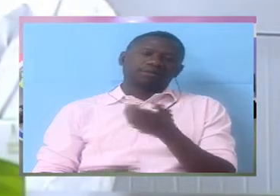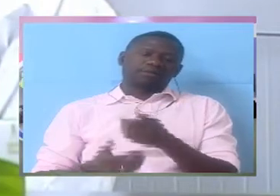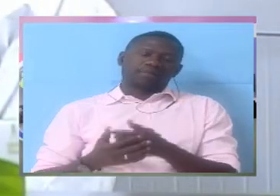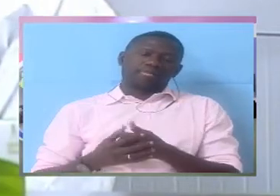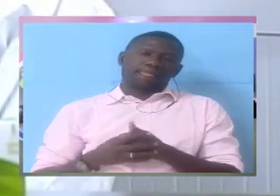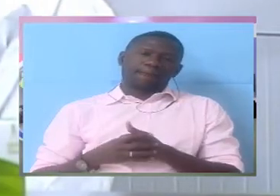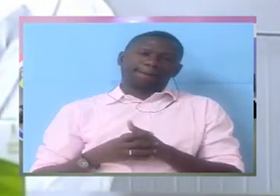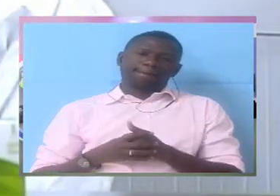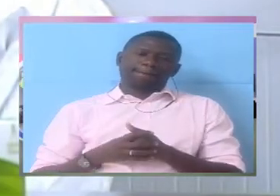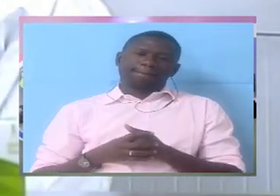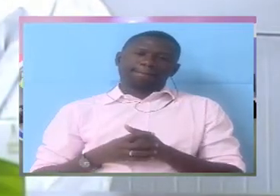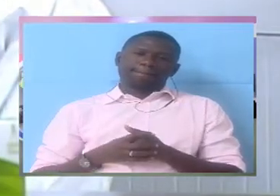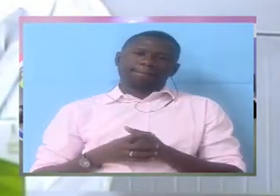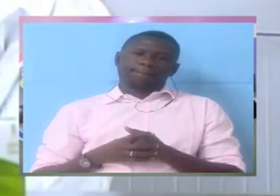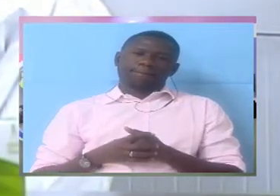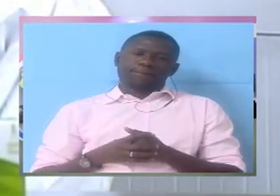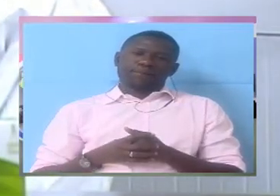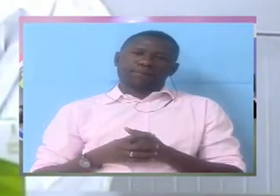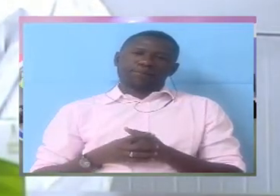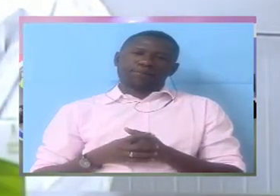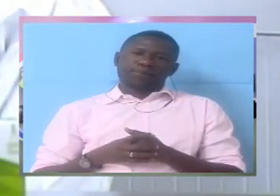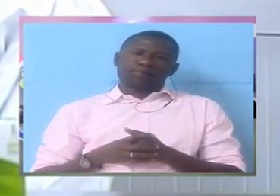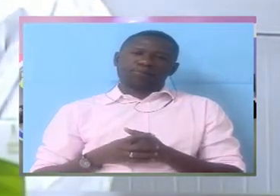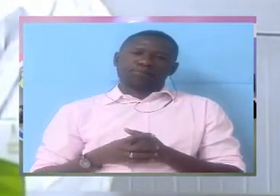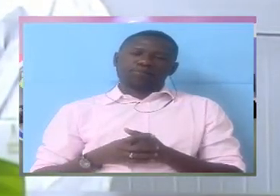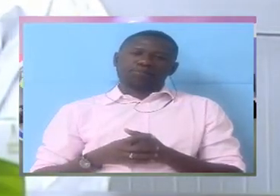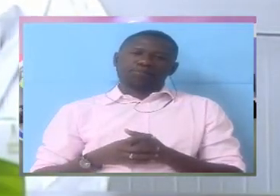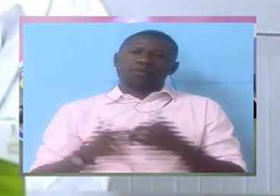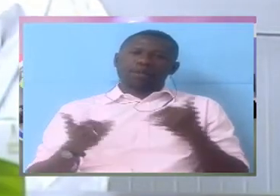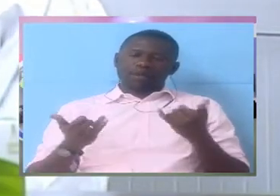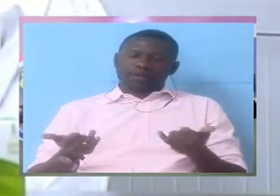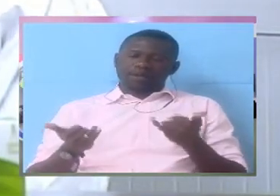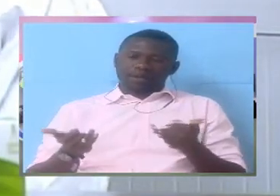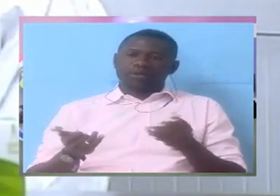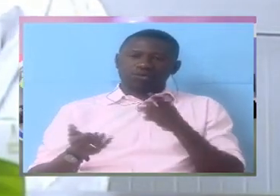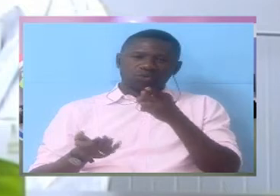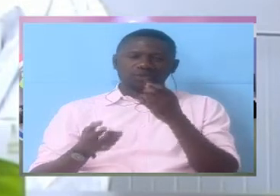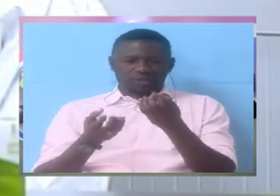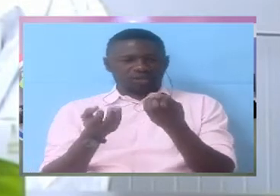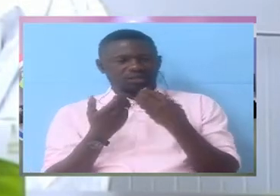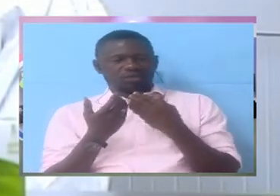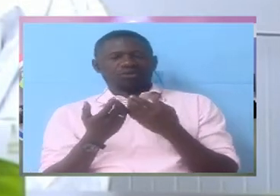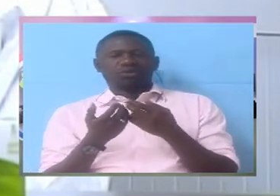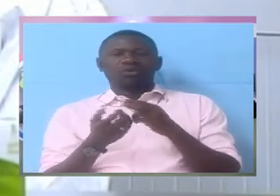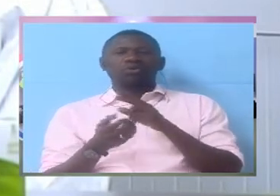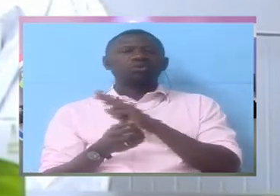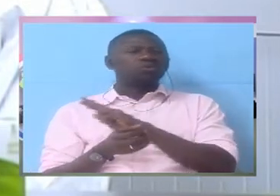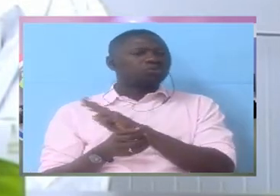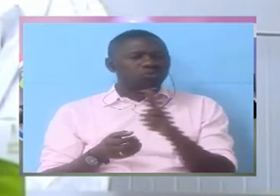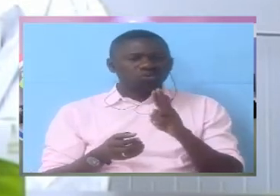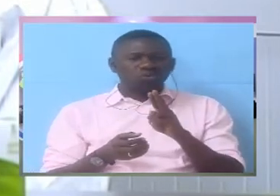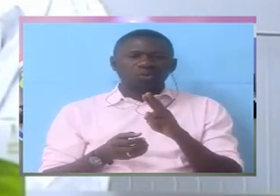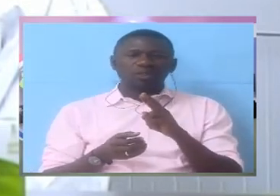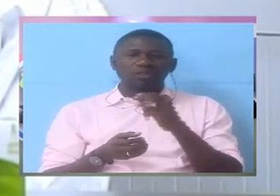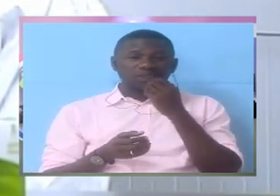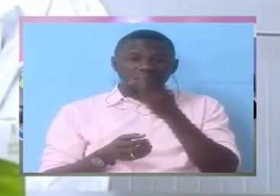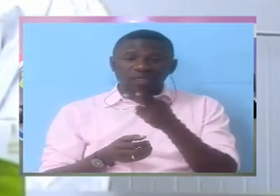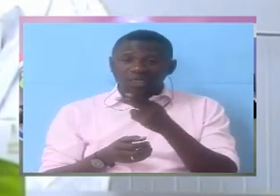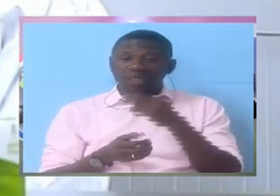happening. Now you are telling us that no one can deny this was